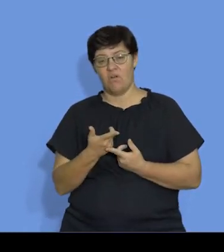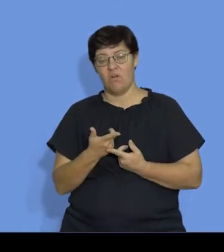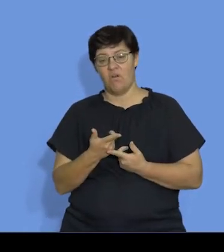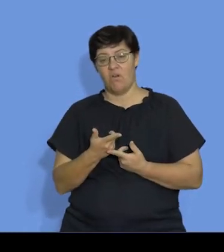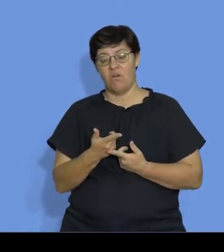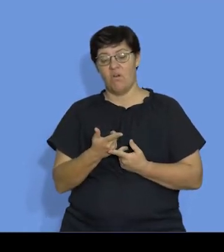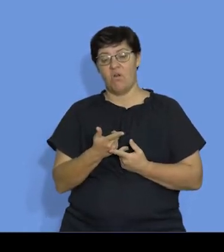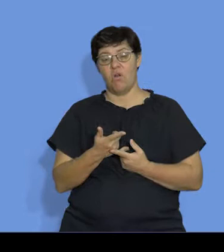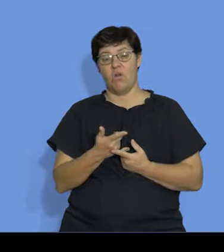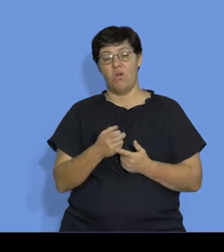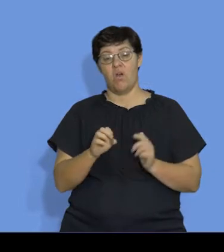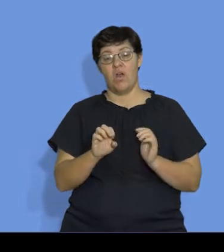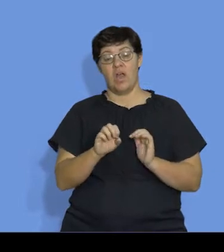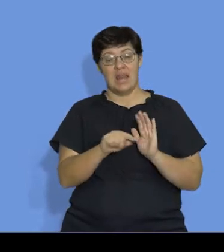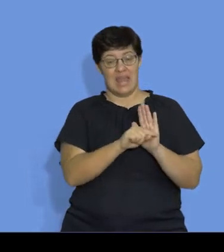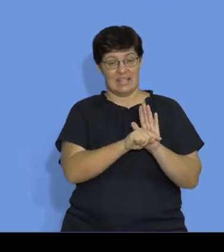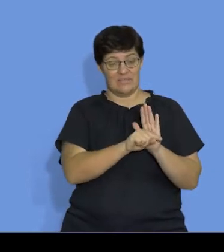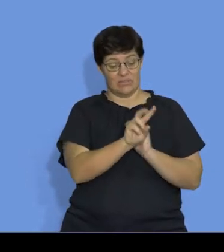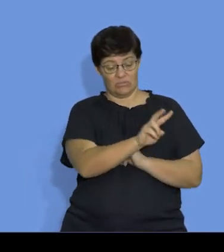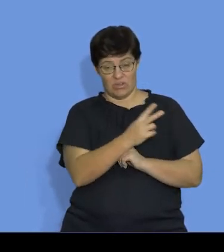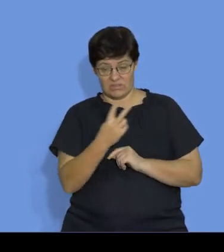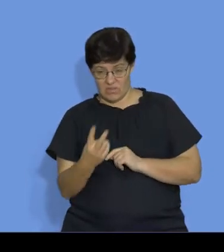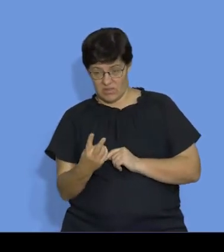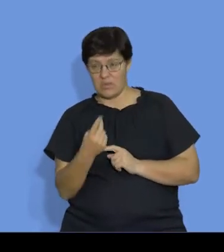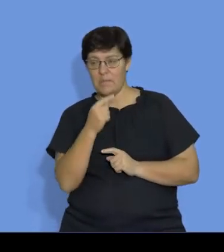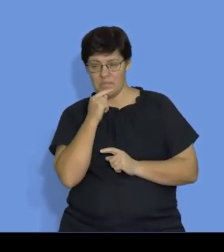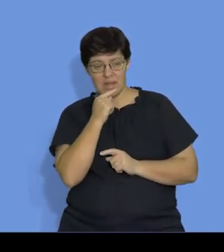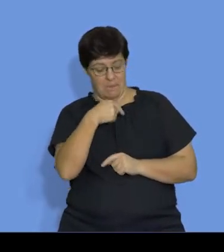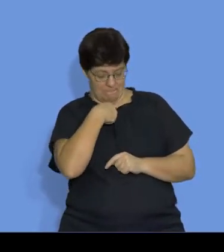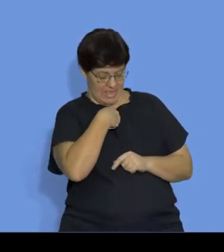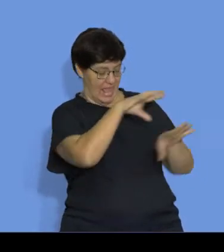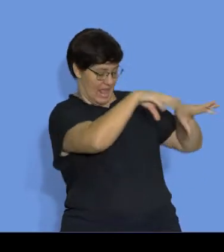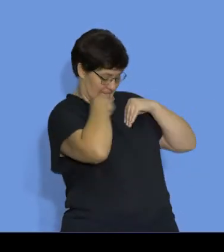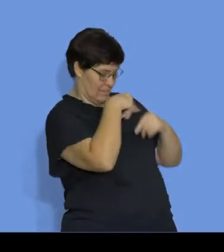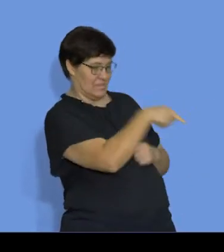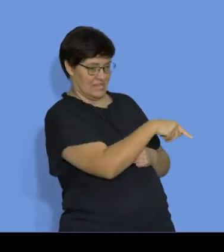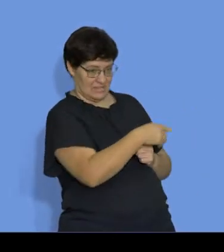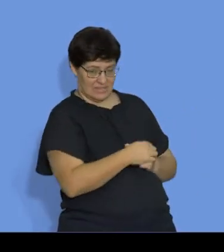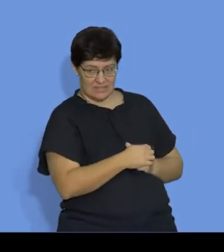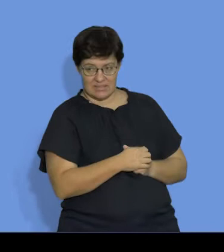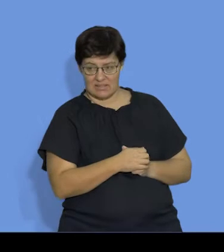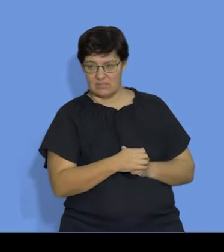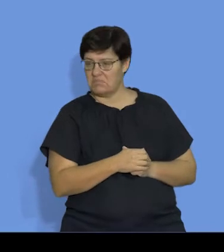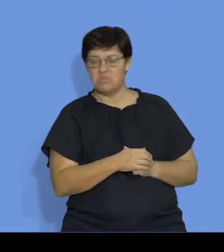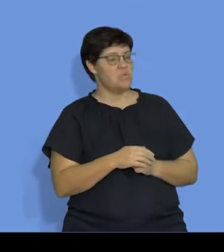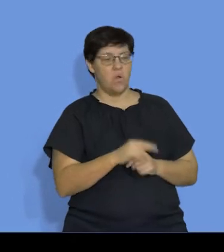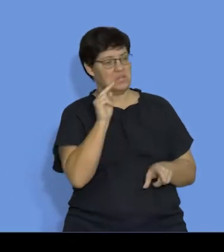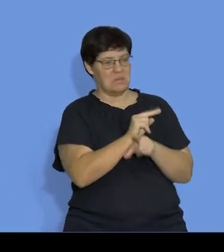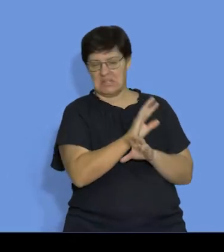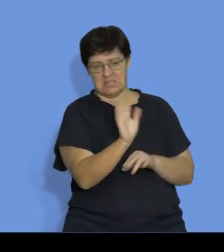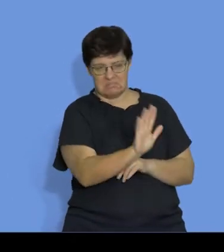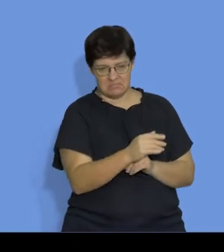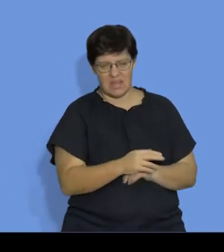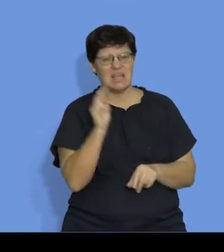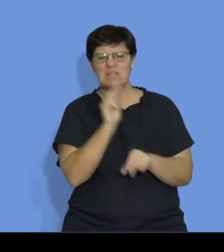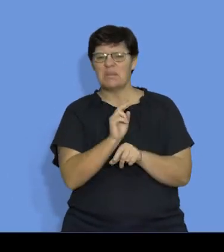transfer, it is actually an electron acceptor, right? So it's neither a spectator. What is a